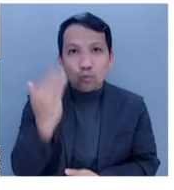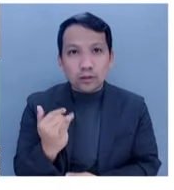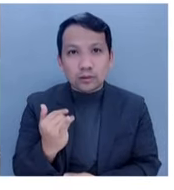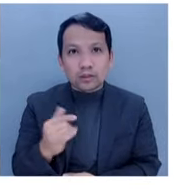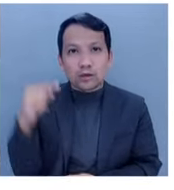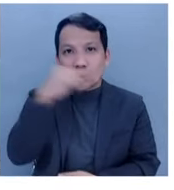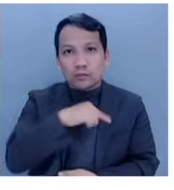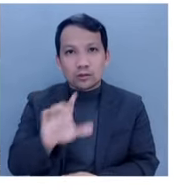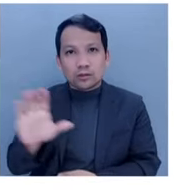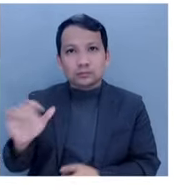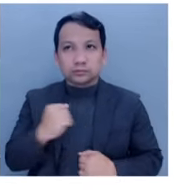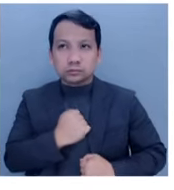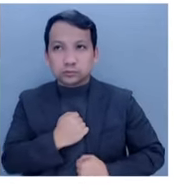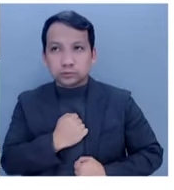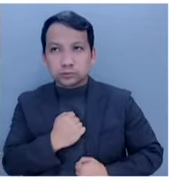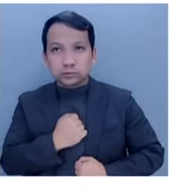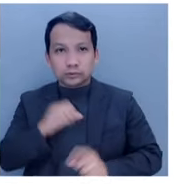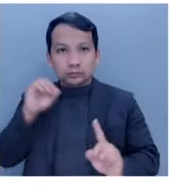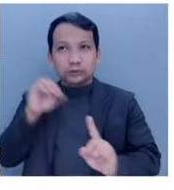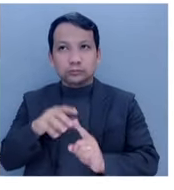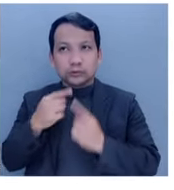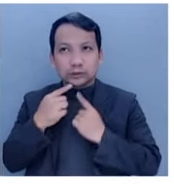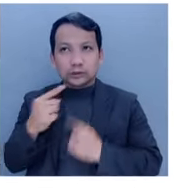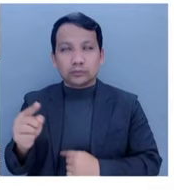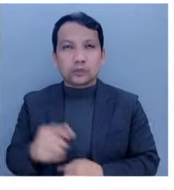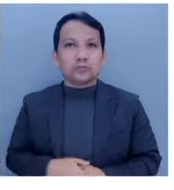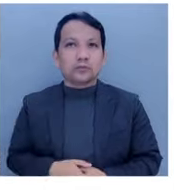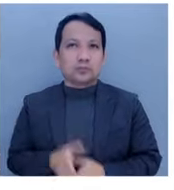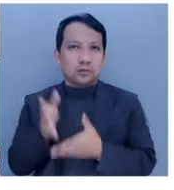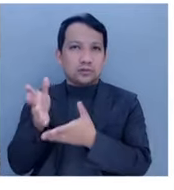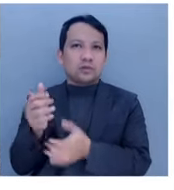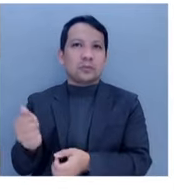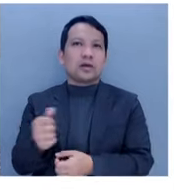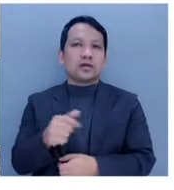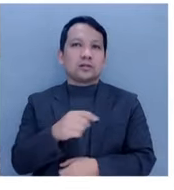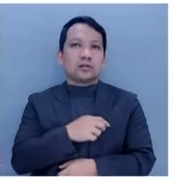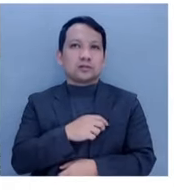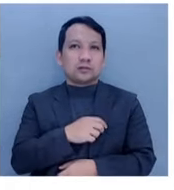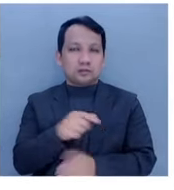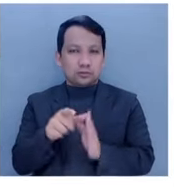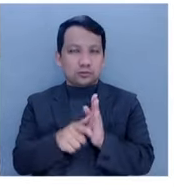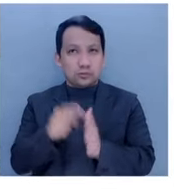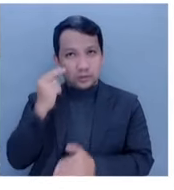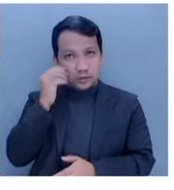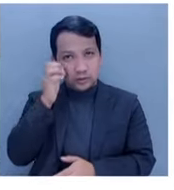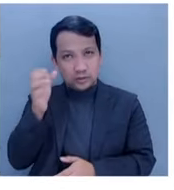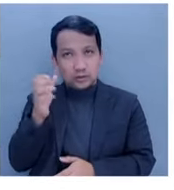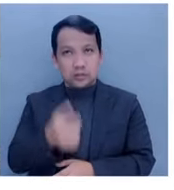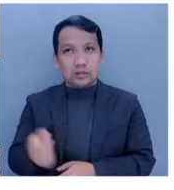of the military was exposed. We're going to have to leave it at that. Attorney Nery Colmenares there, Chairman